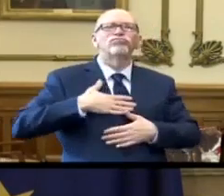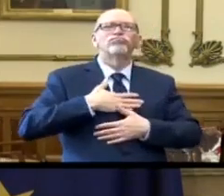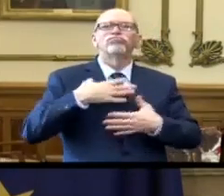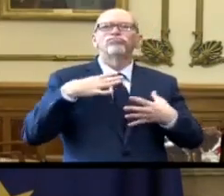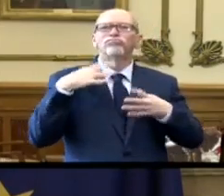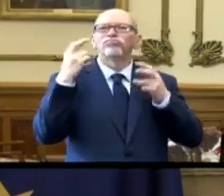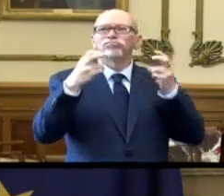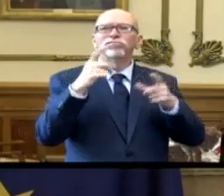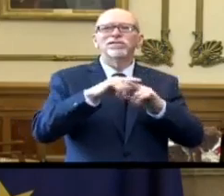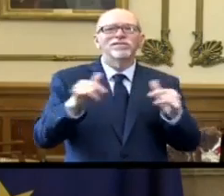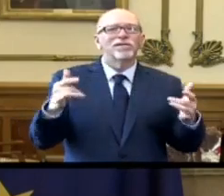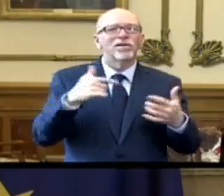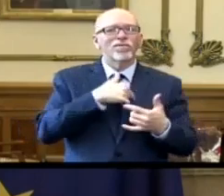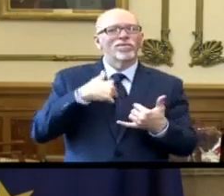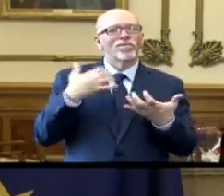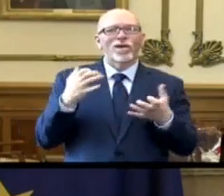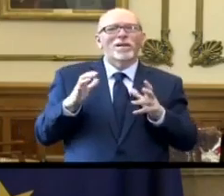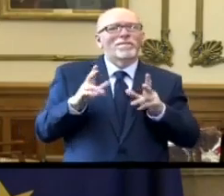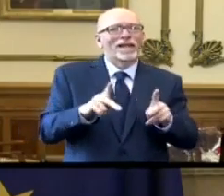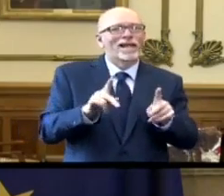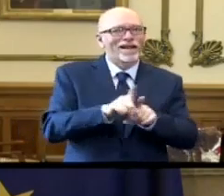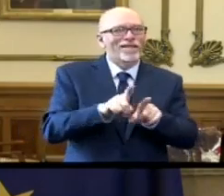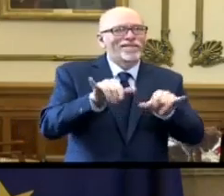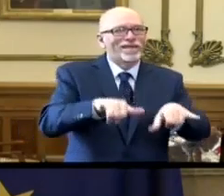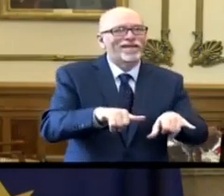that that we want to get back to,